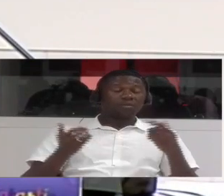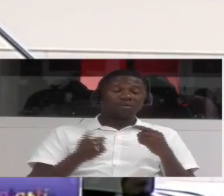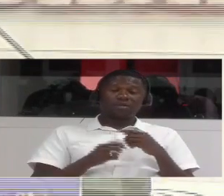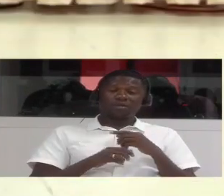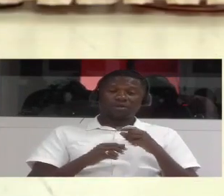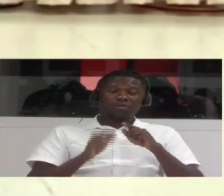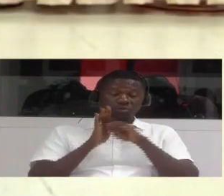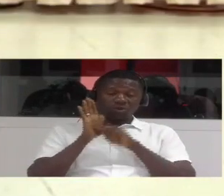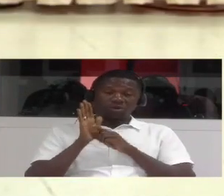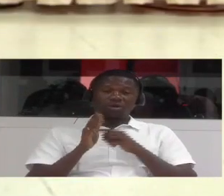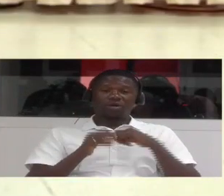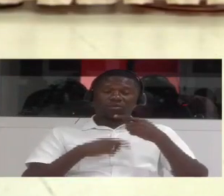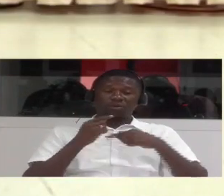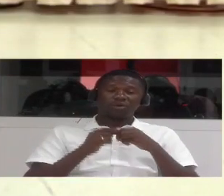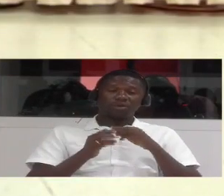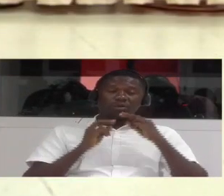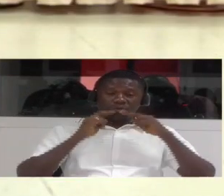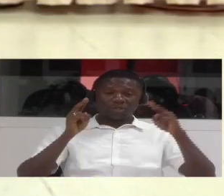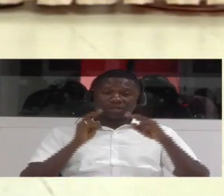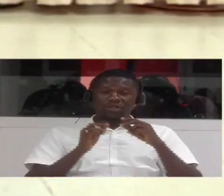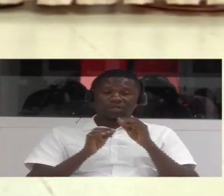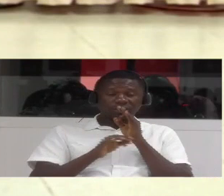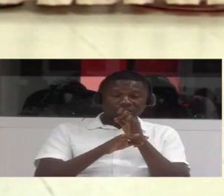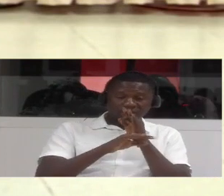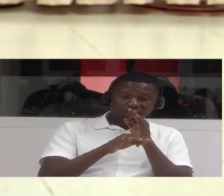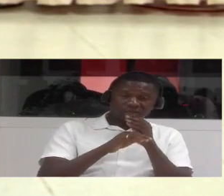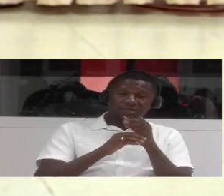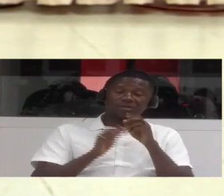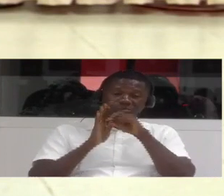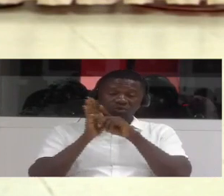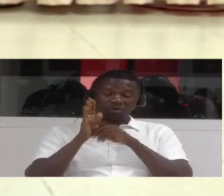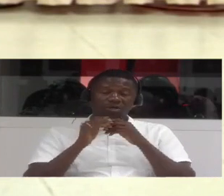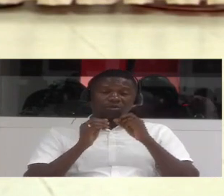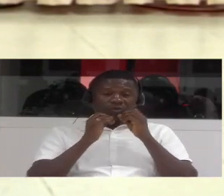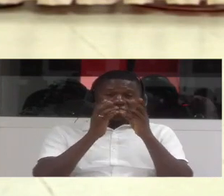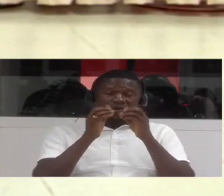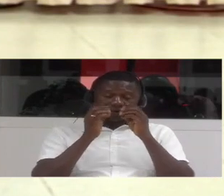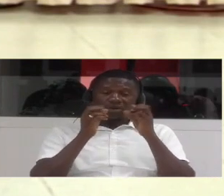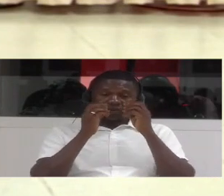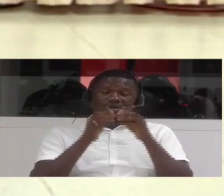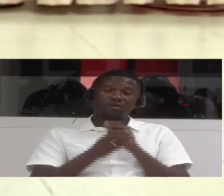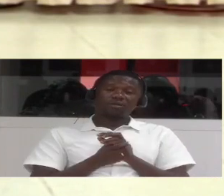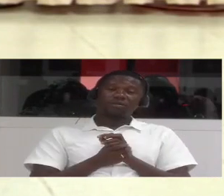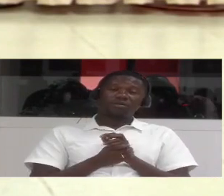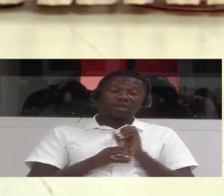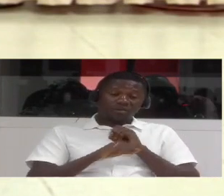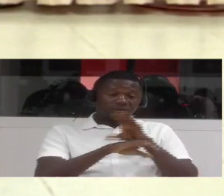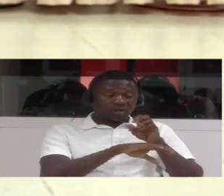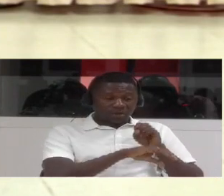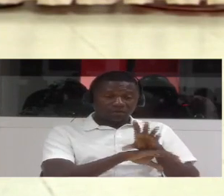literacy across the country. And we have rolled out some programs. We, even when JAMMEH was here,